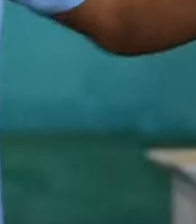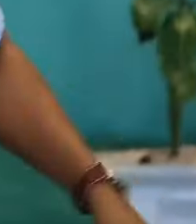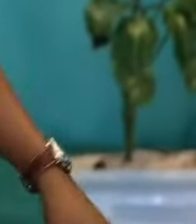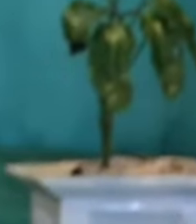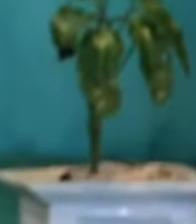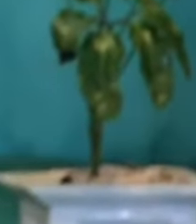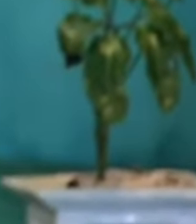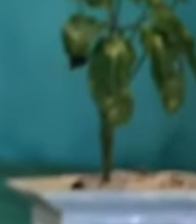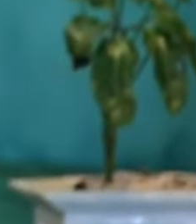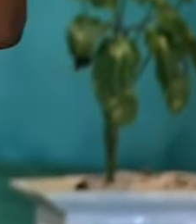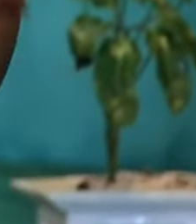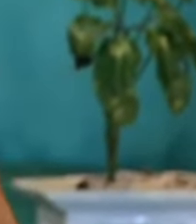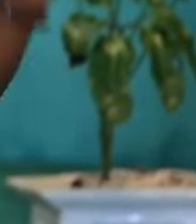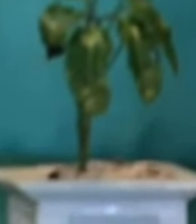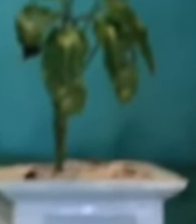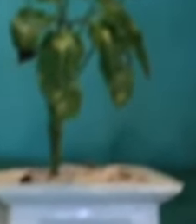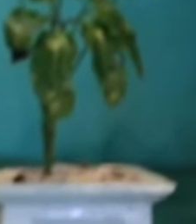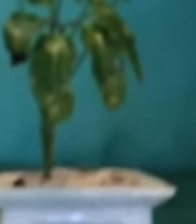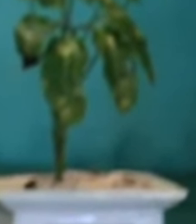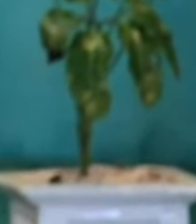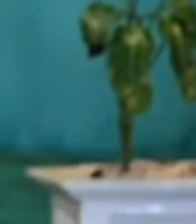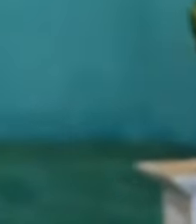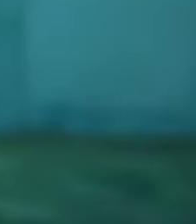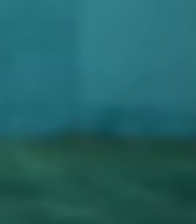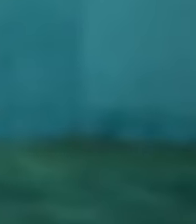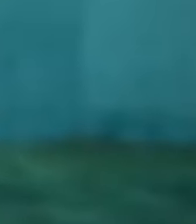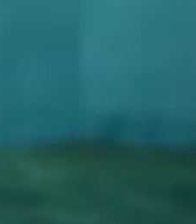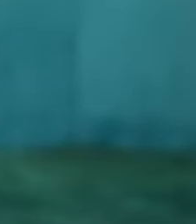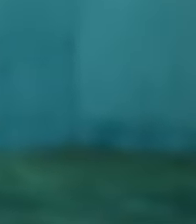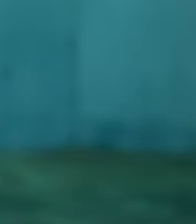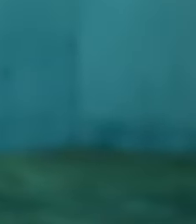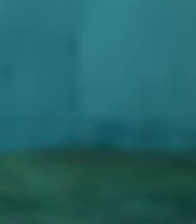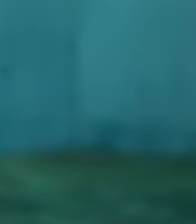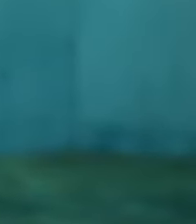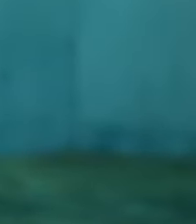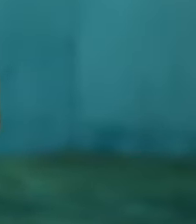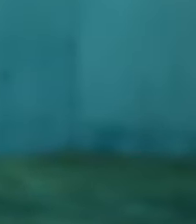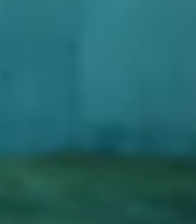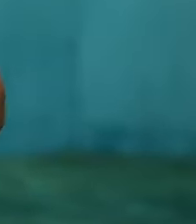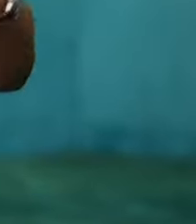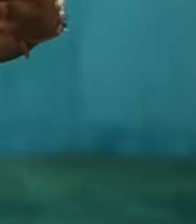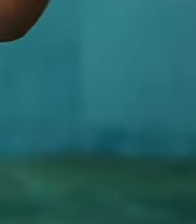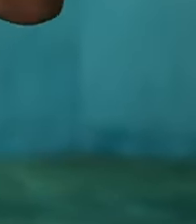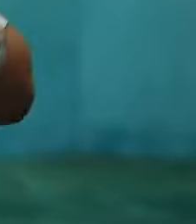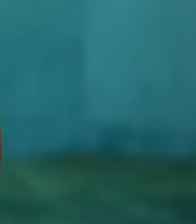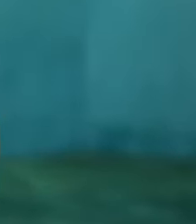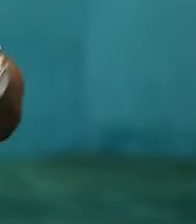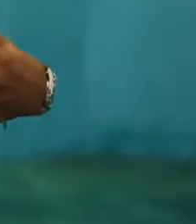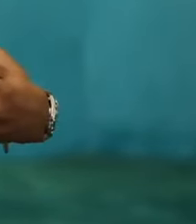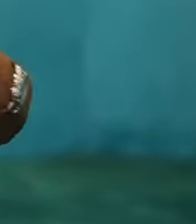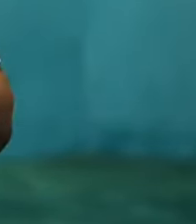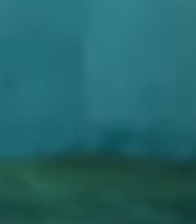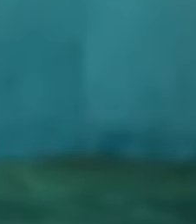you are even in a single room, be clean. Number two, have capacity to feed yourself and your